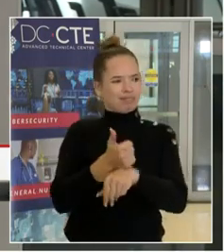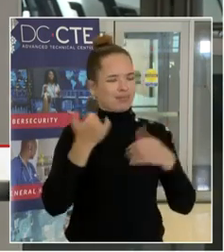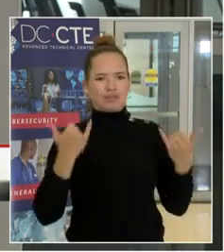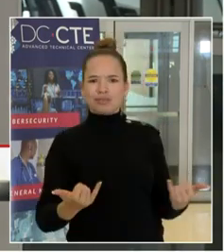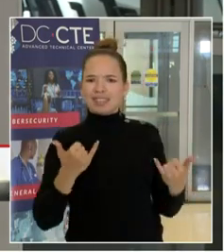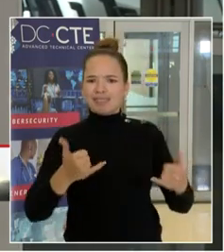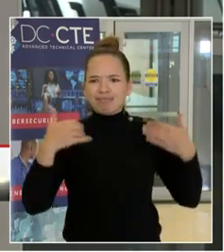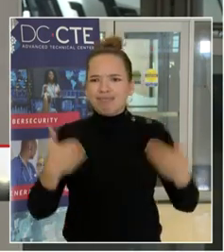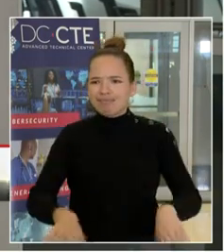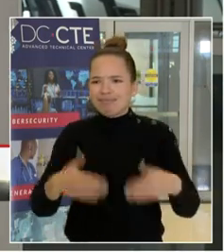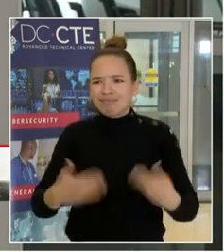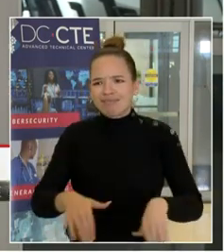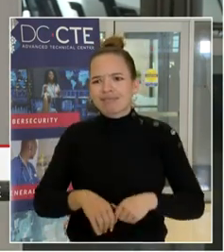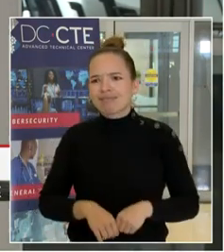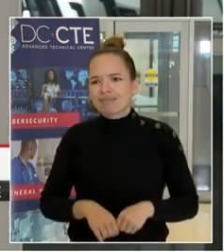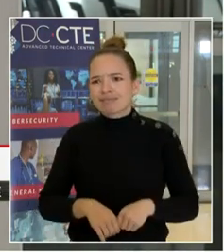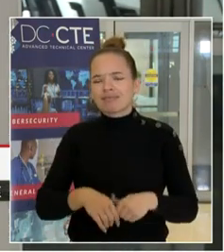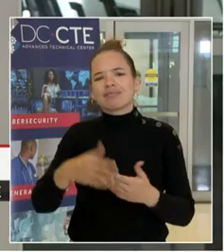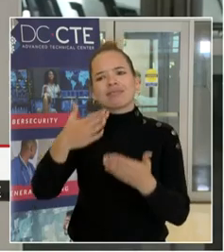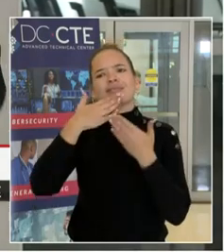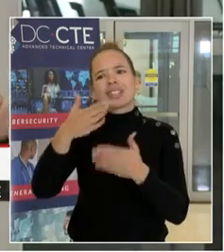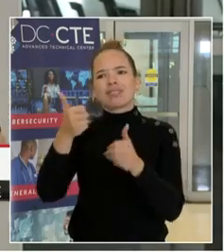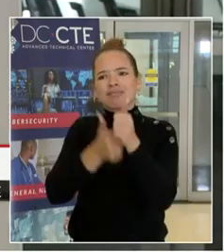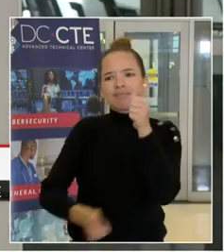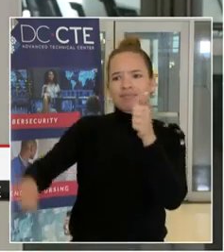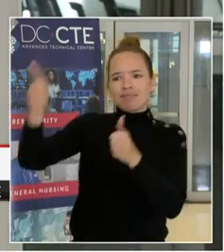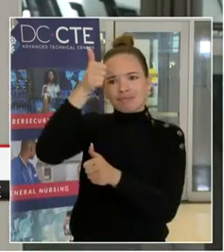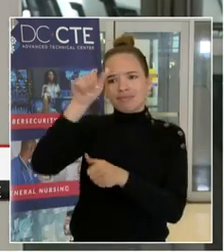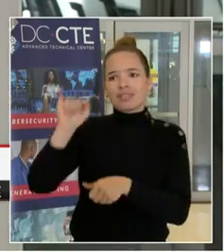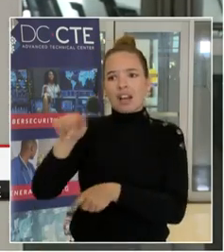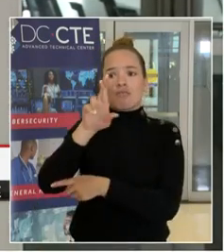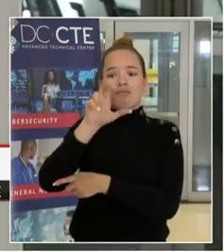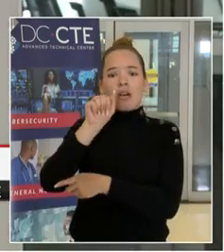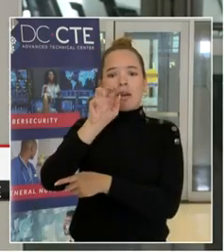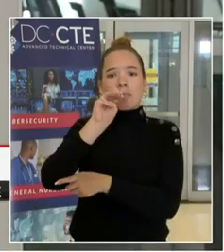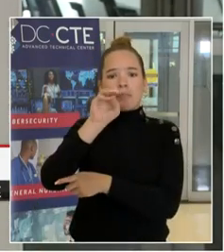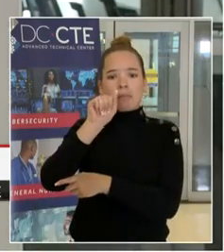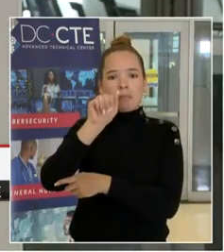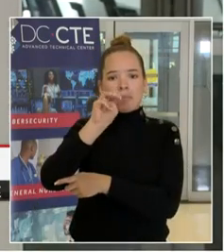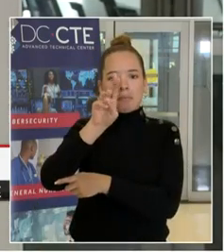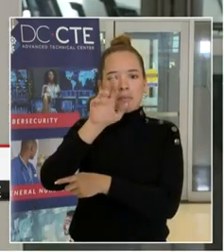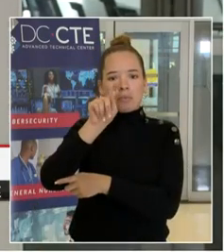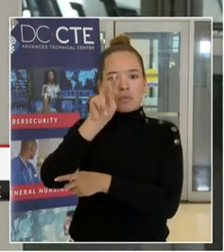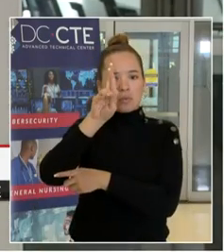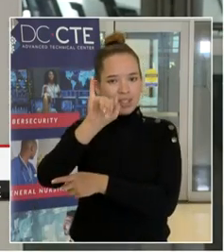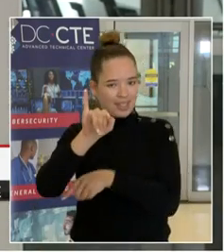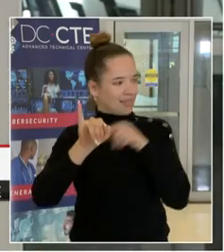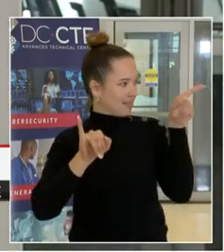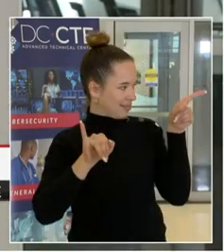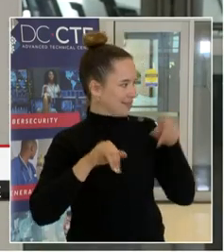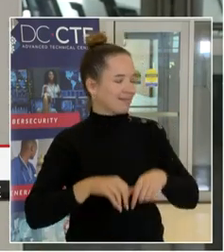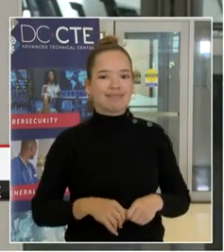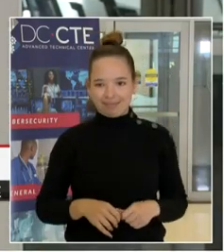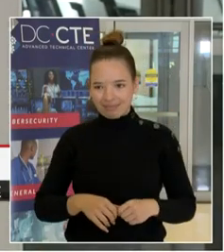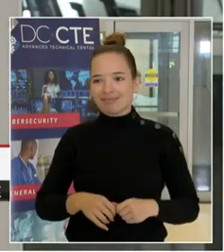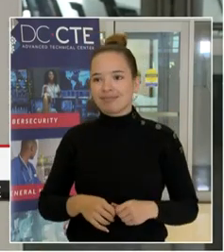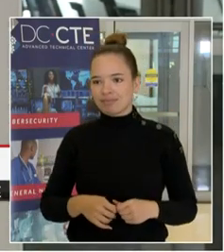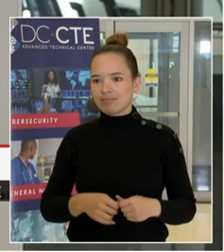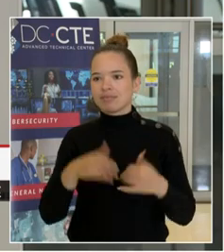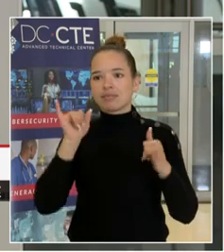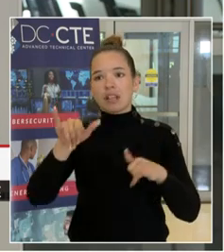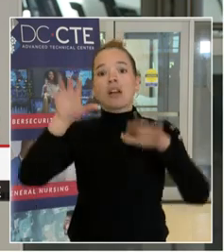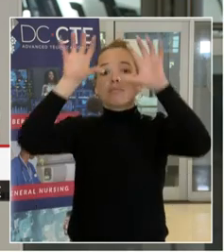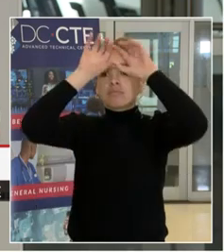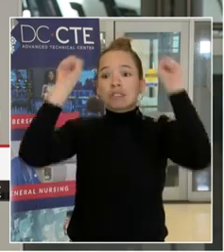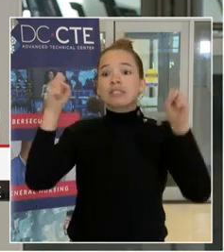Sita Ramamurthy, who is Trinity's brains behind the work, the Dean of the College of Arts and Sciences. And I also want to thank